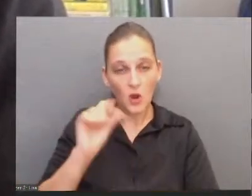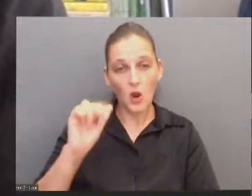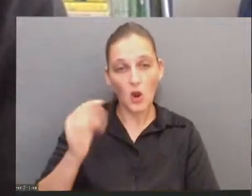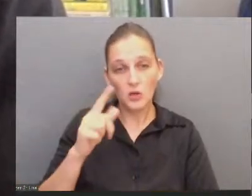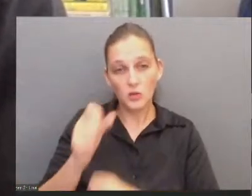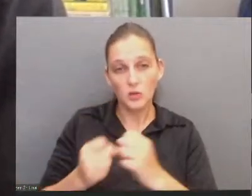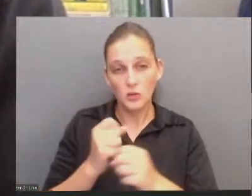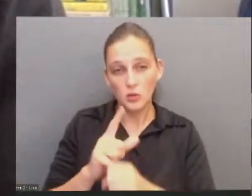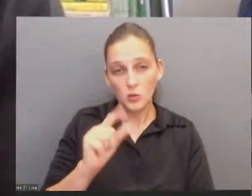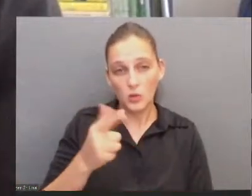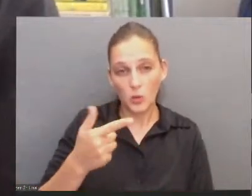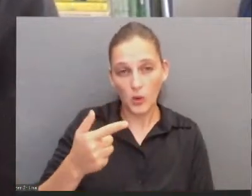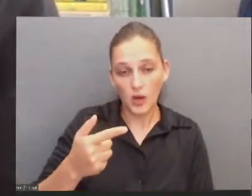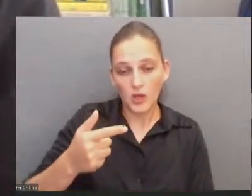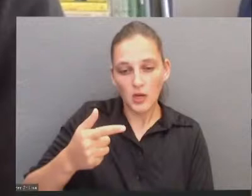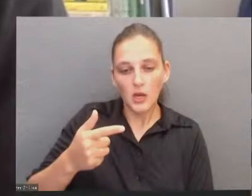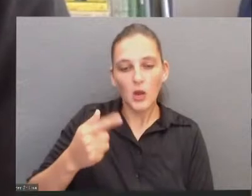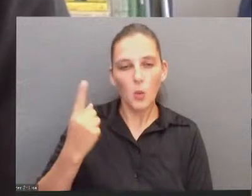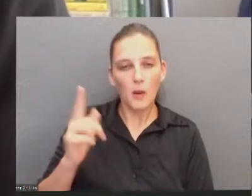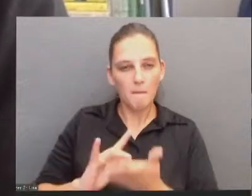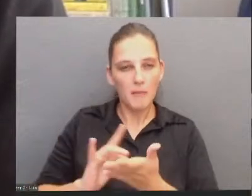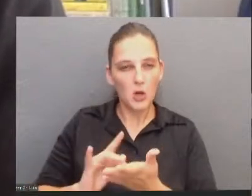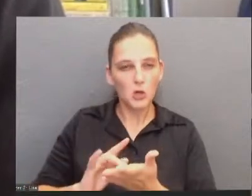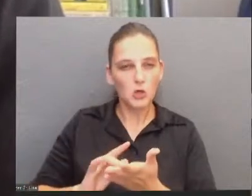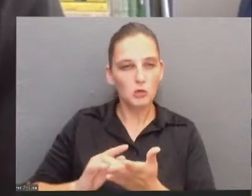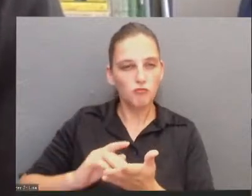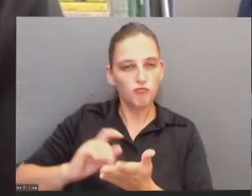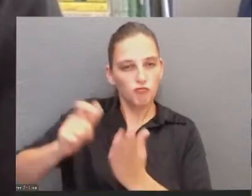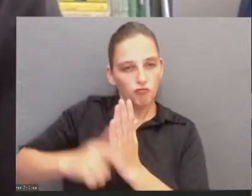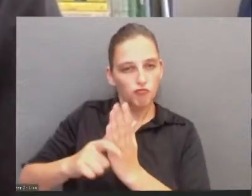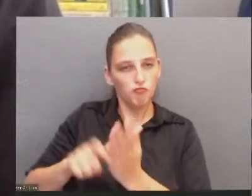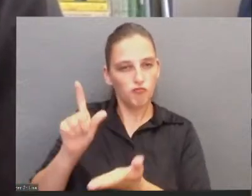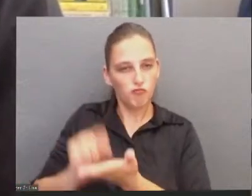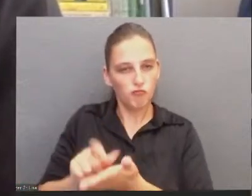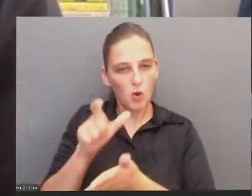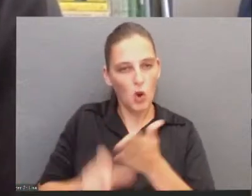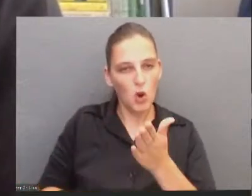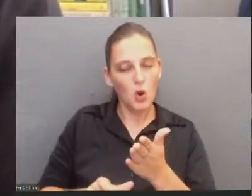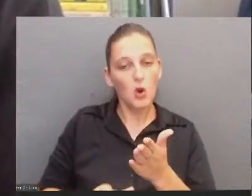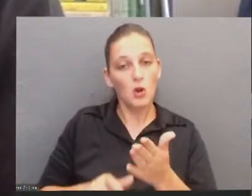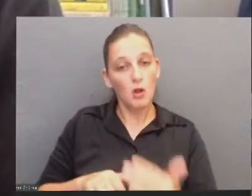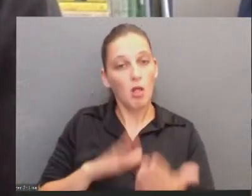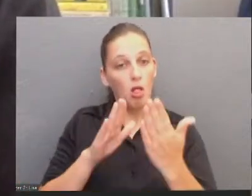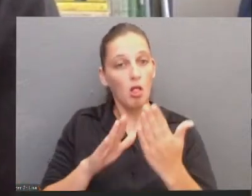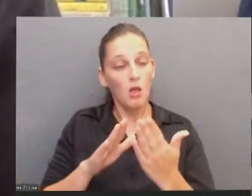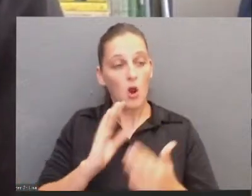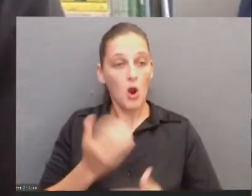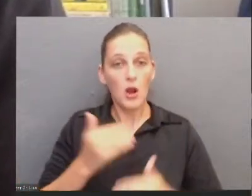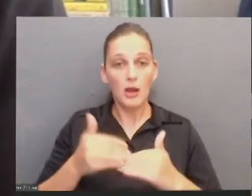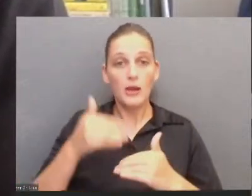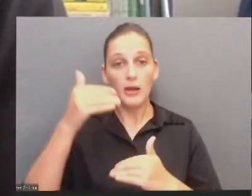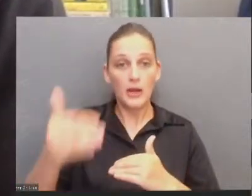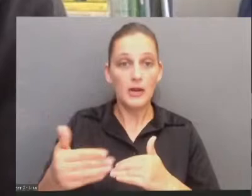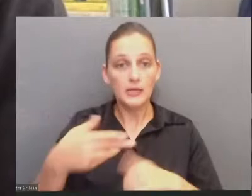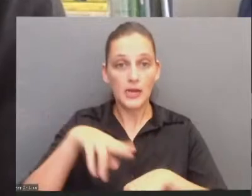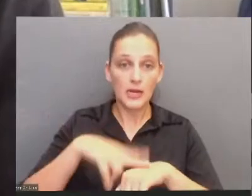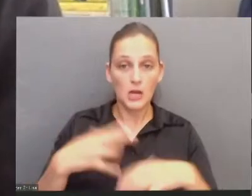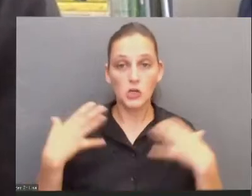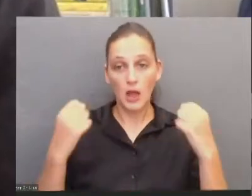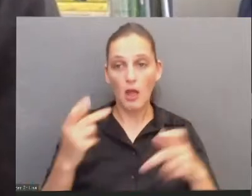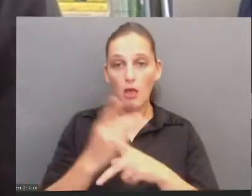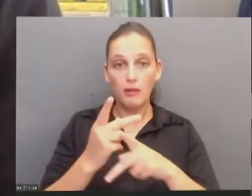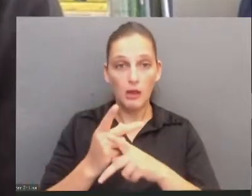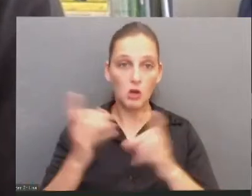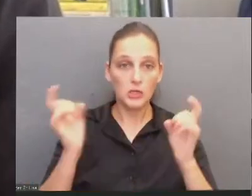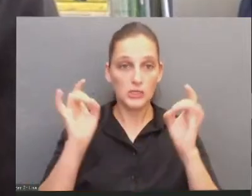a perspective article titled Confronting Our Next National Health Disaster, Long Haul COVID. In the article, the authors